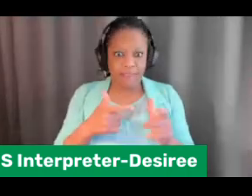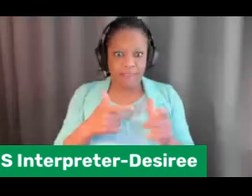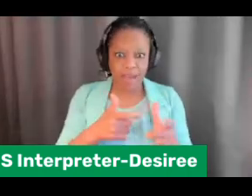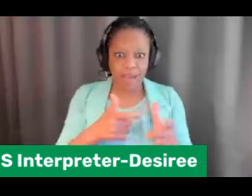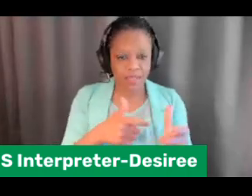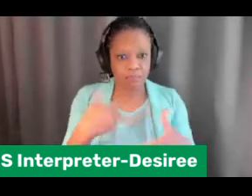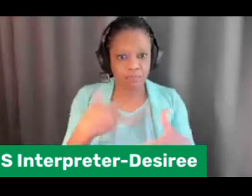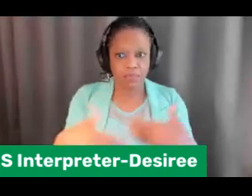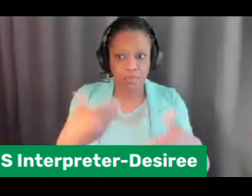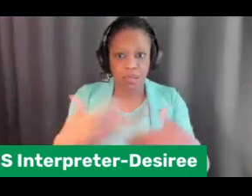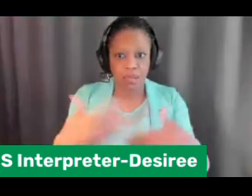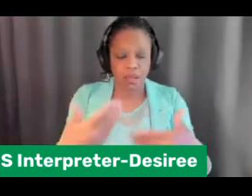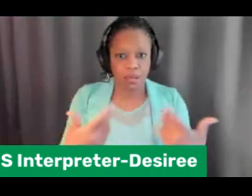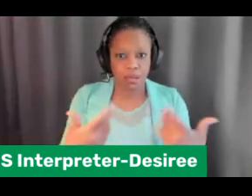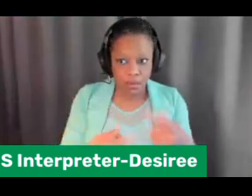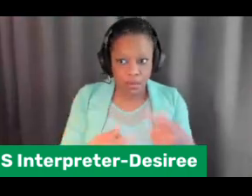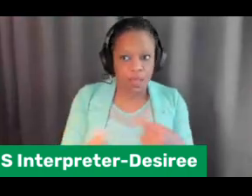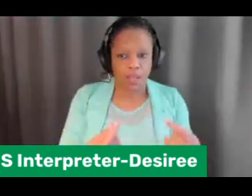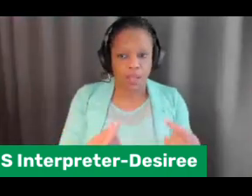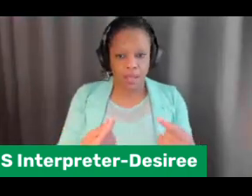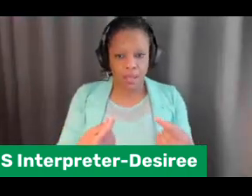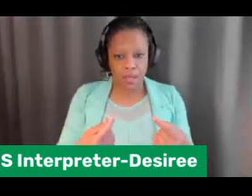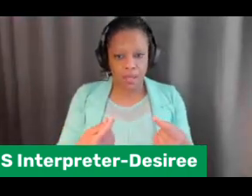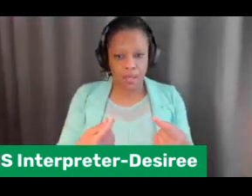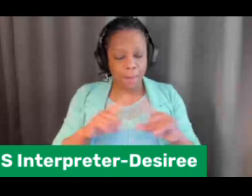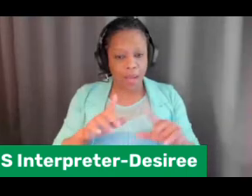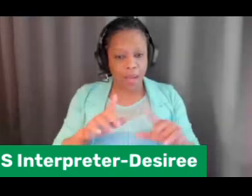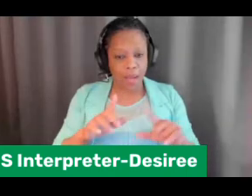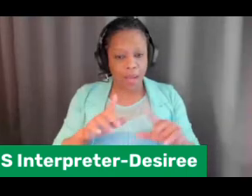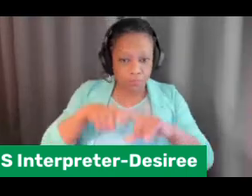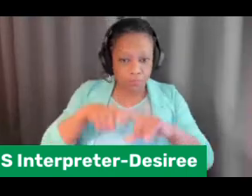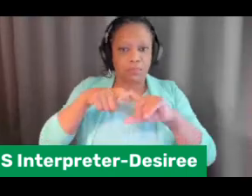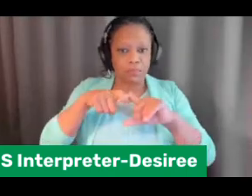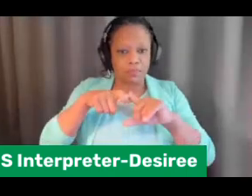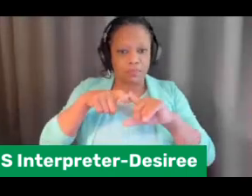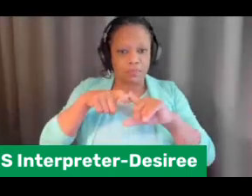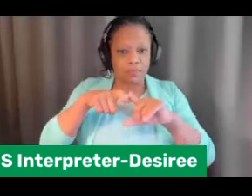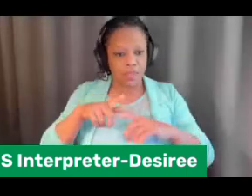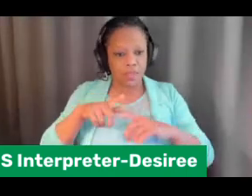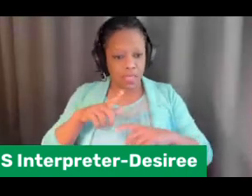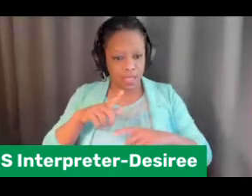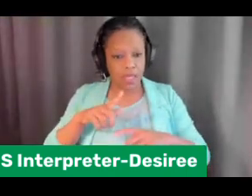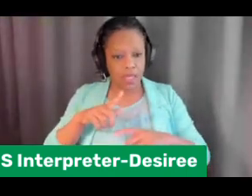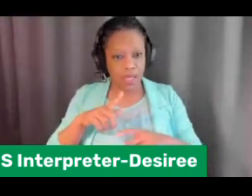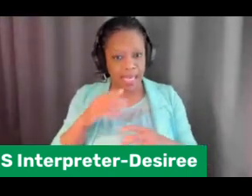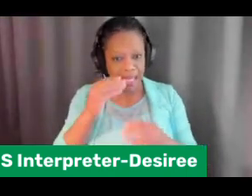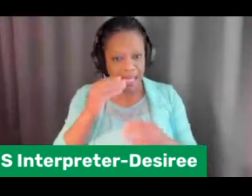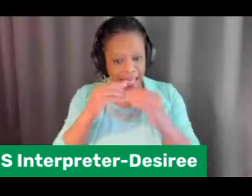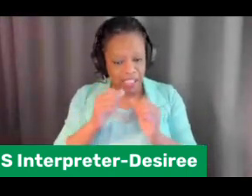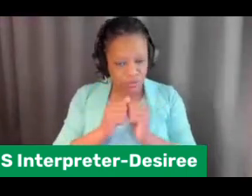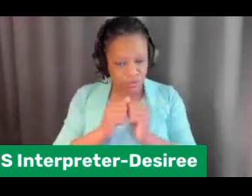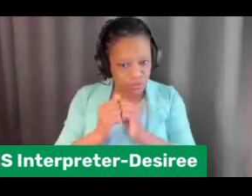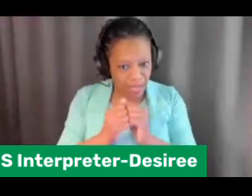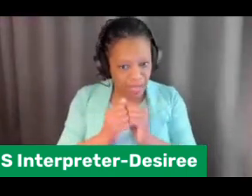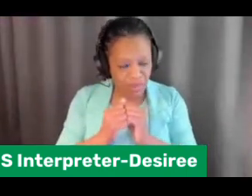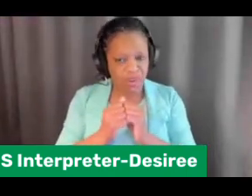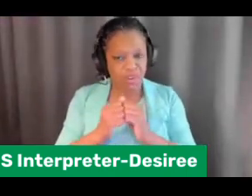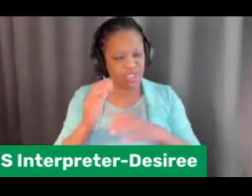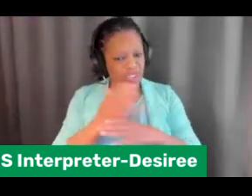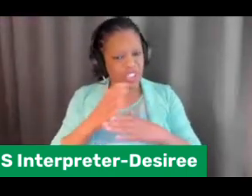am talking about is building with each other and pausing. And sometimes that can happen if we can pause and do